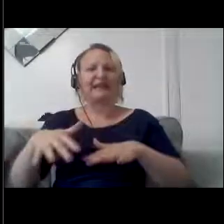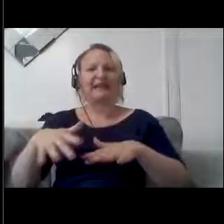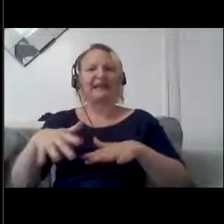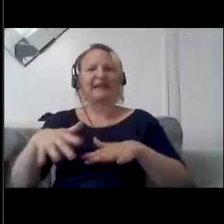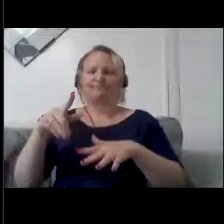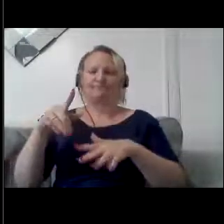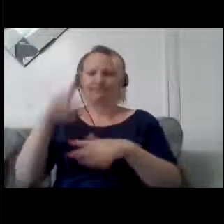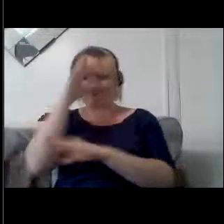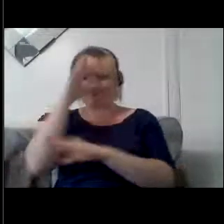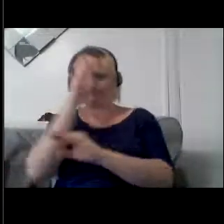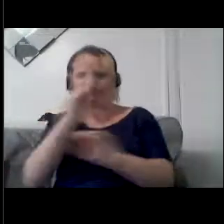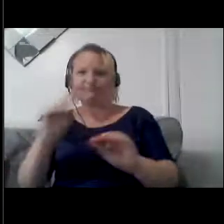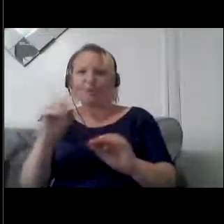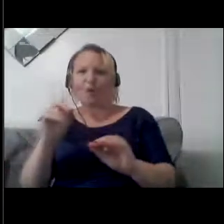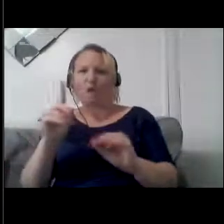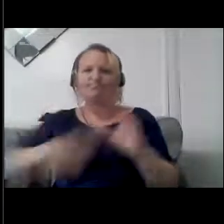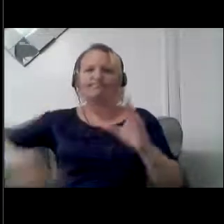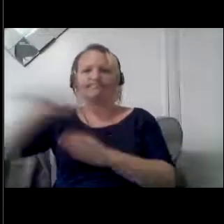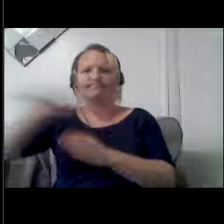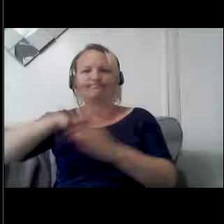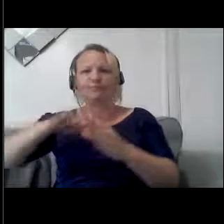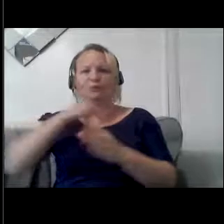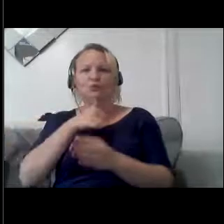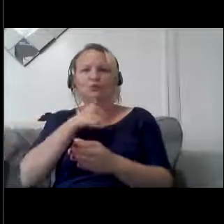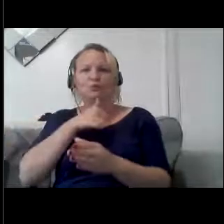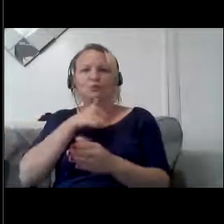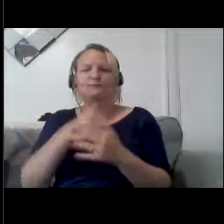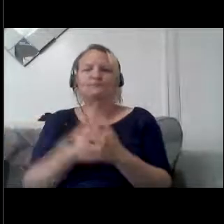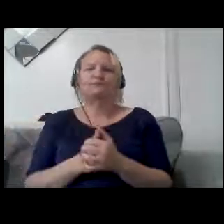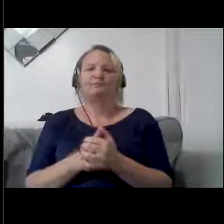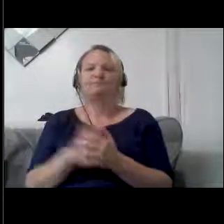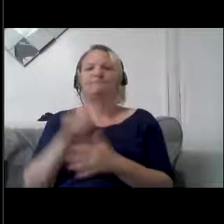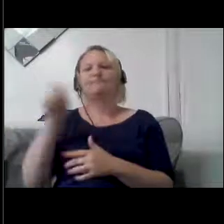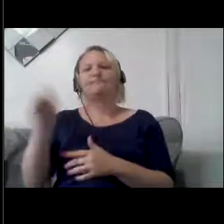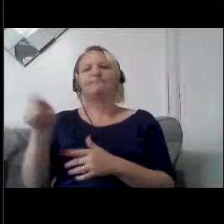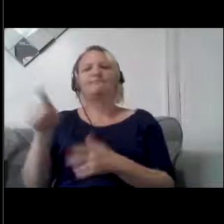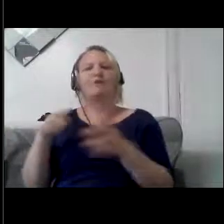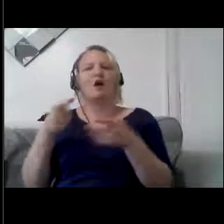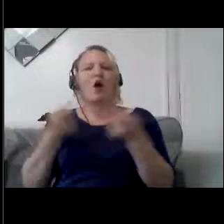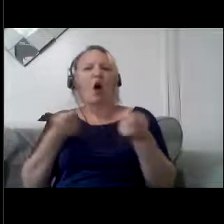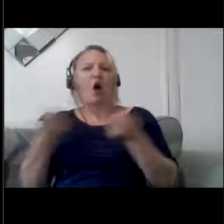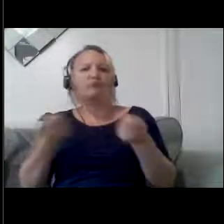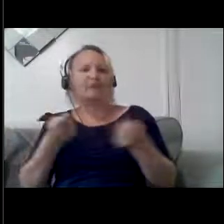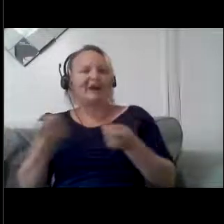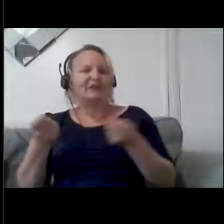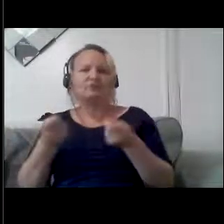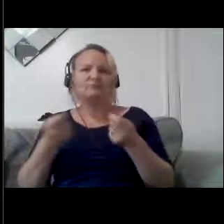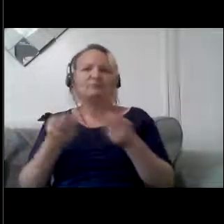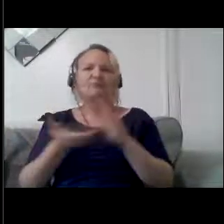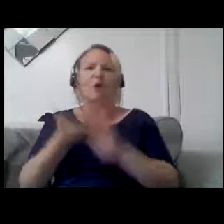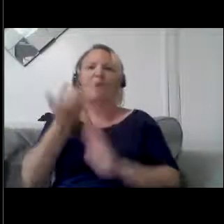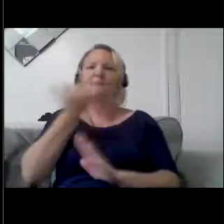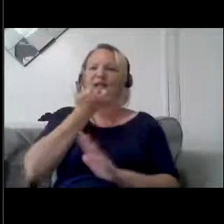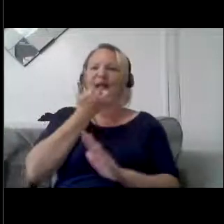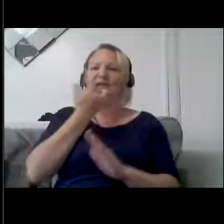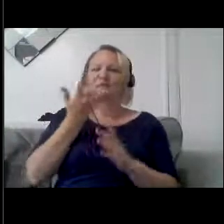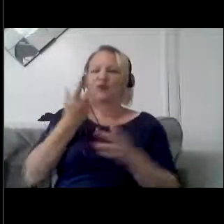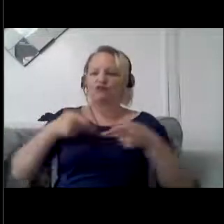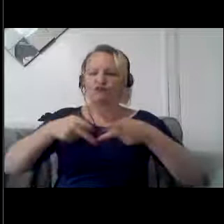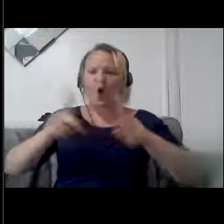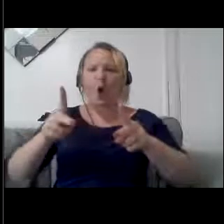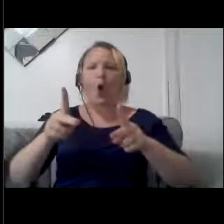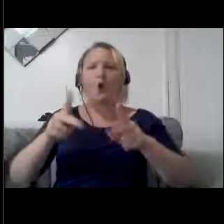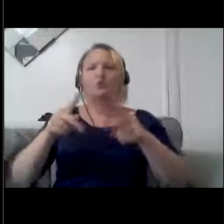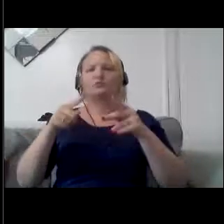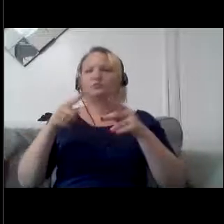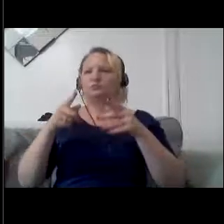of construction. The operations update provides information on the new road, the junctions, the tunnel, utilities,